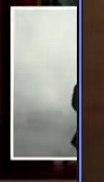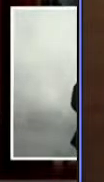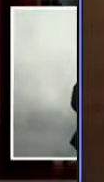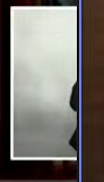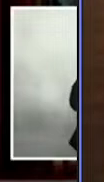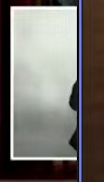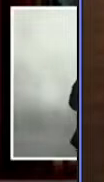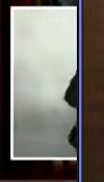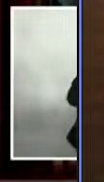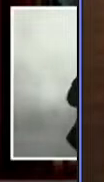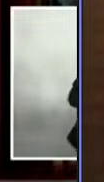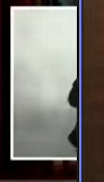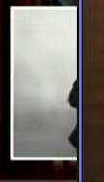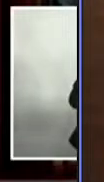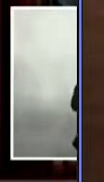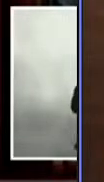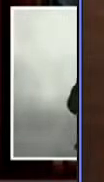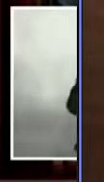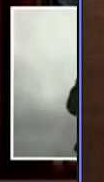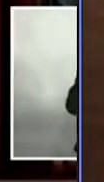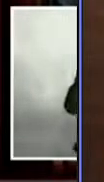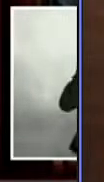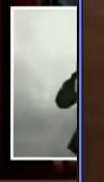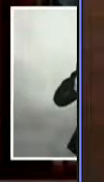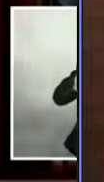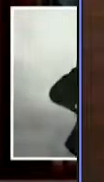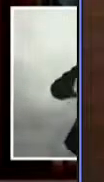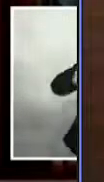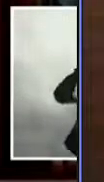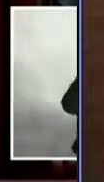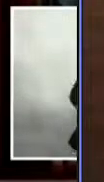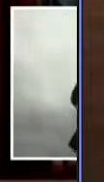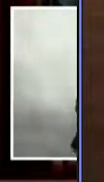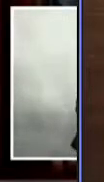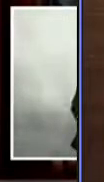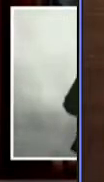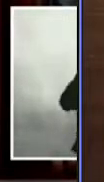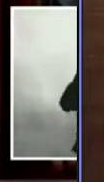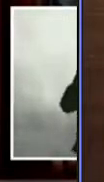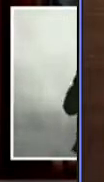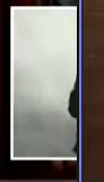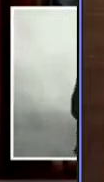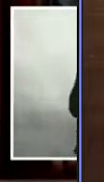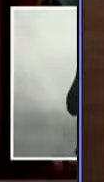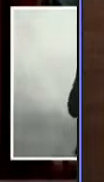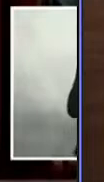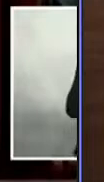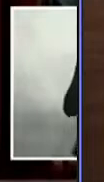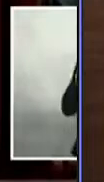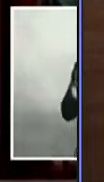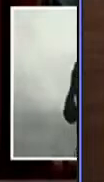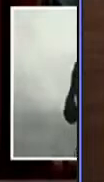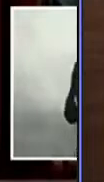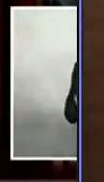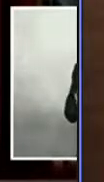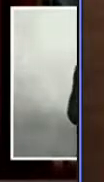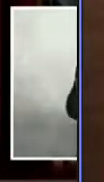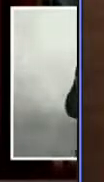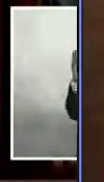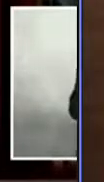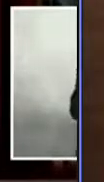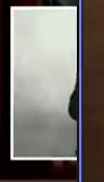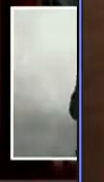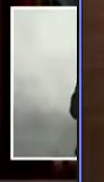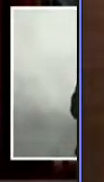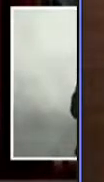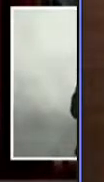to the triple challenges of poverty, unemployment, and inequality. In order to deal with these challenges, we understand that the eyes of our